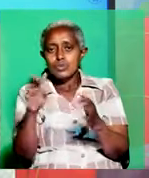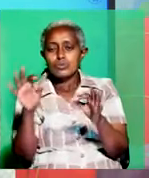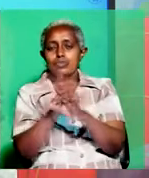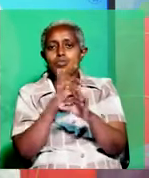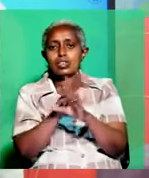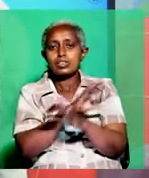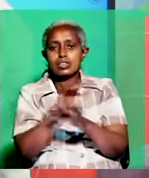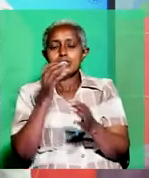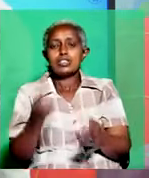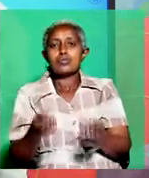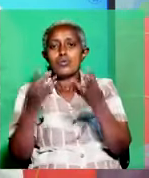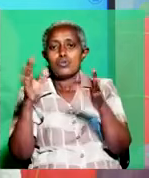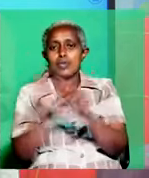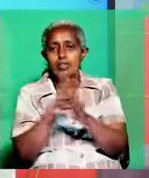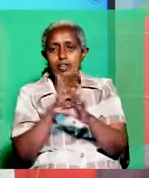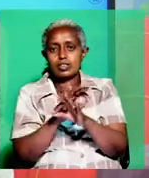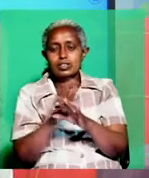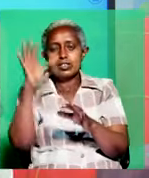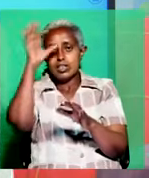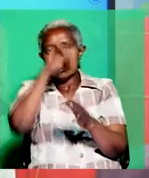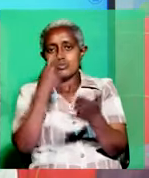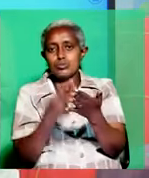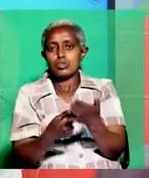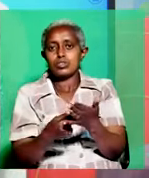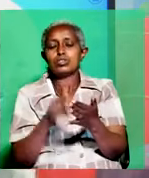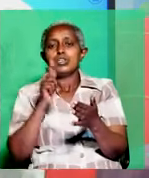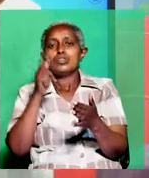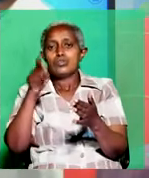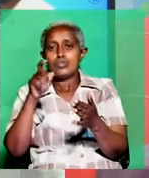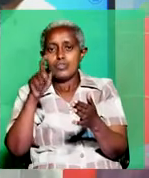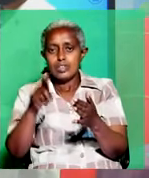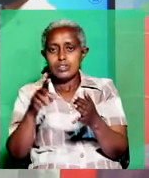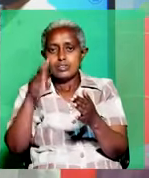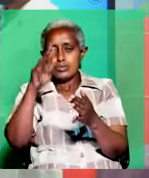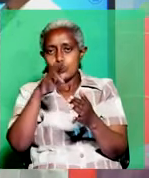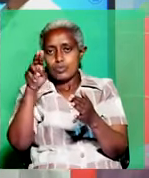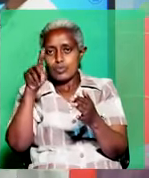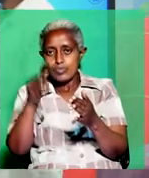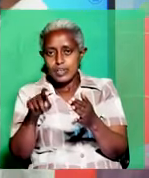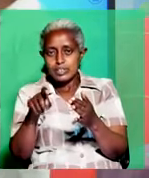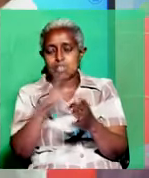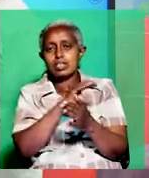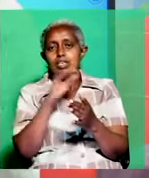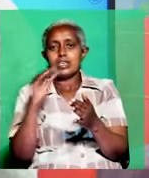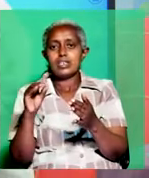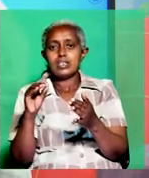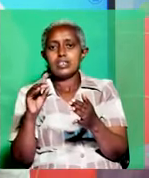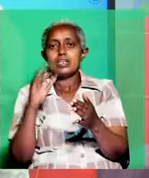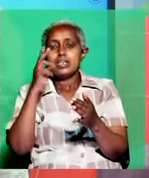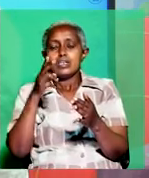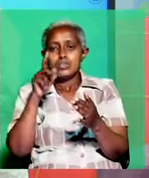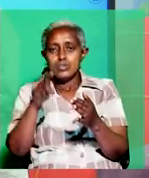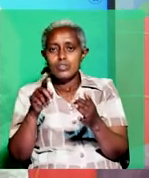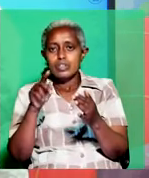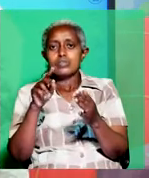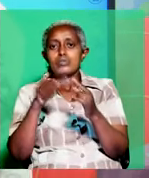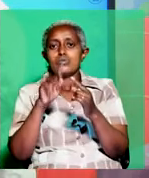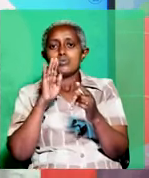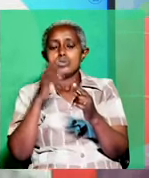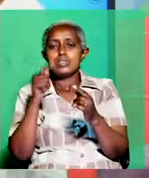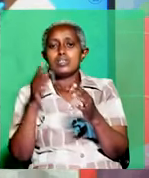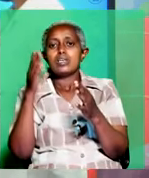the polynomial function. So assume this g of x to be square root of x and h of x to be the